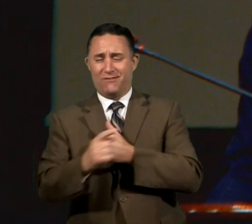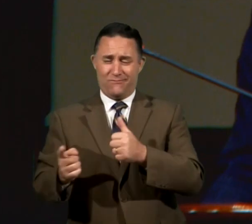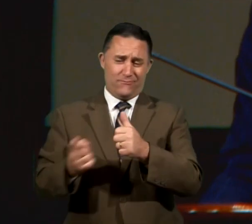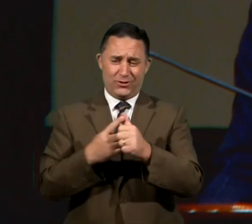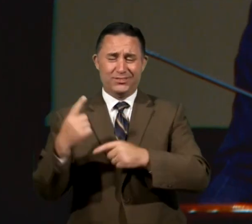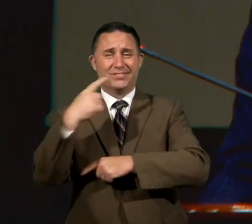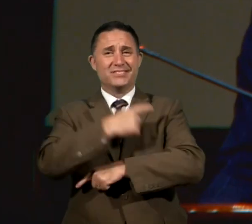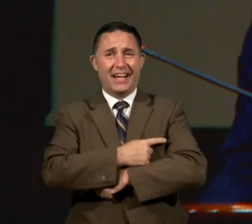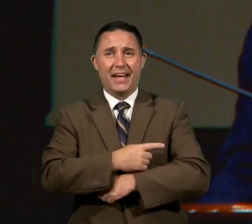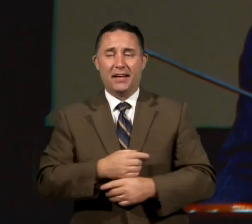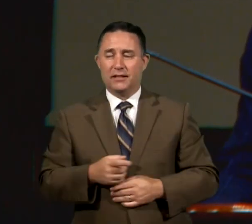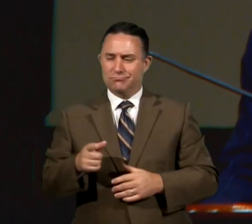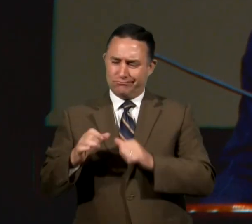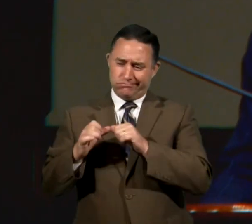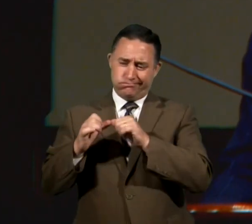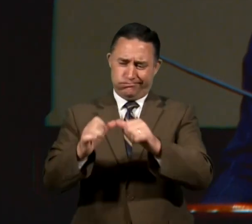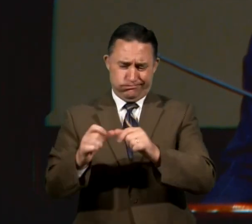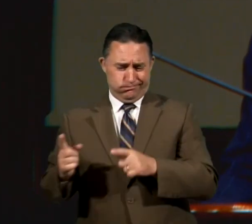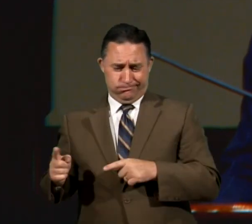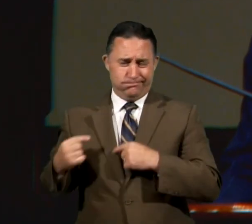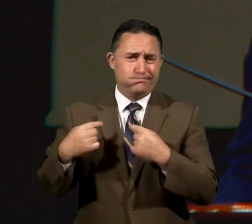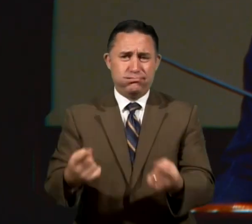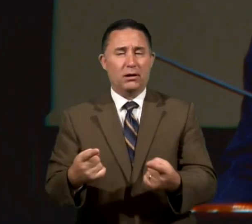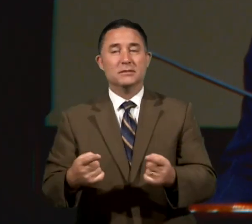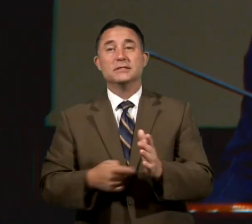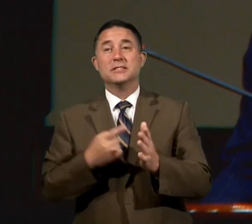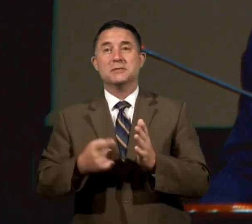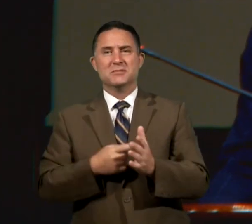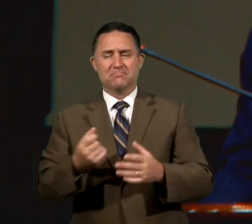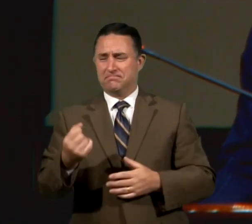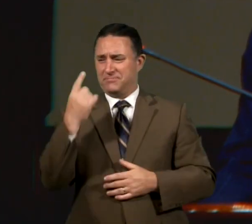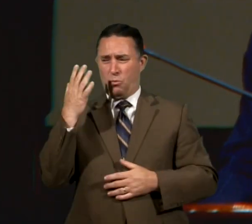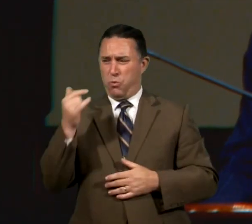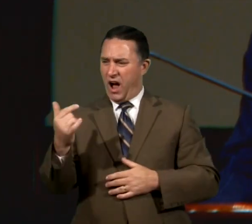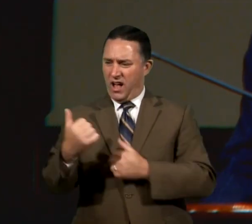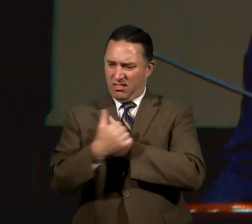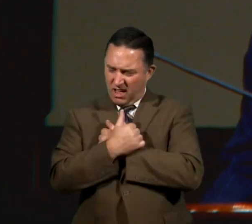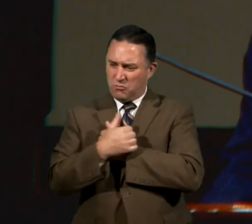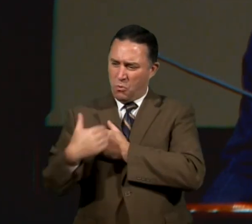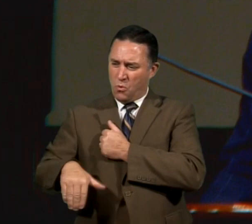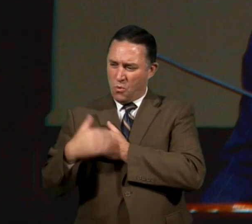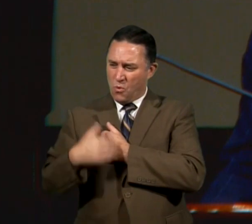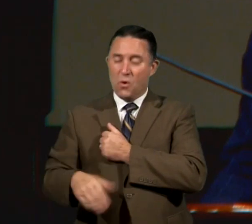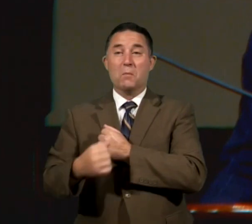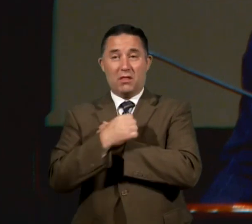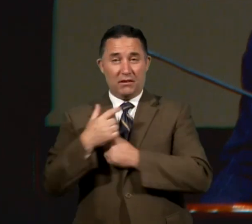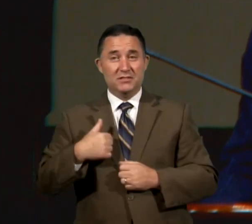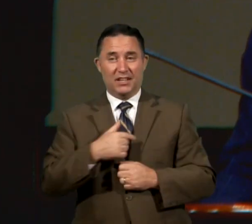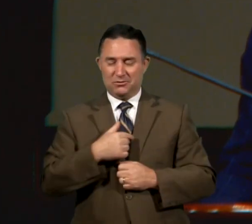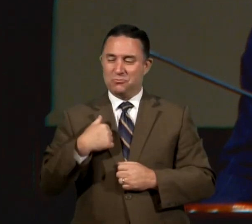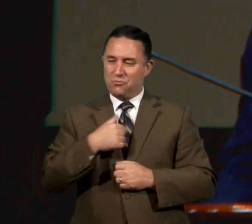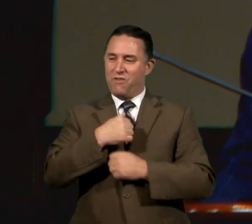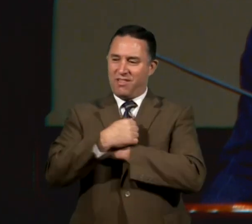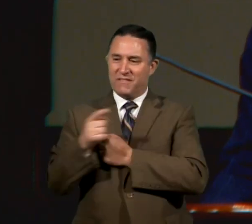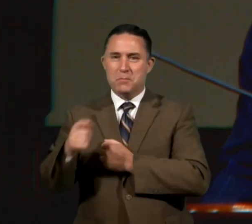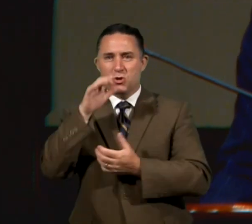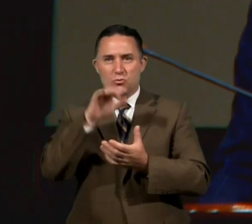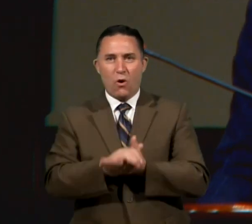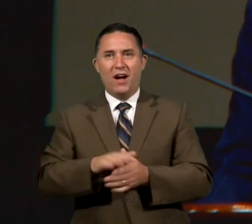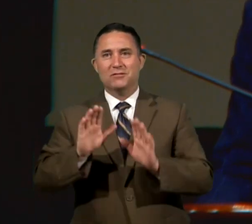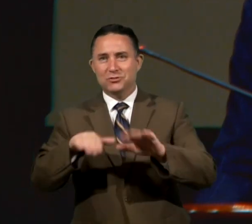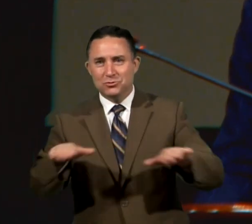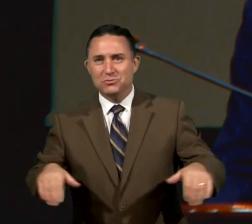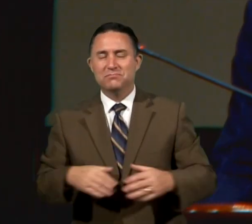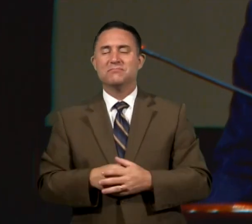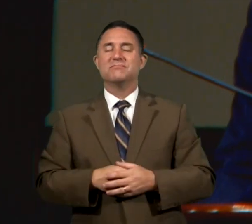one. And he's continued on, and sometimes I don't understand why, but he loves us, and we love him and his wife and his